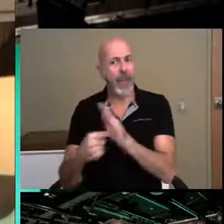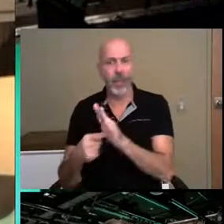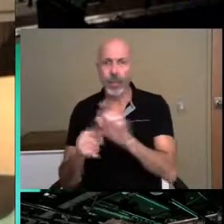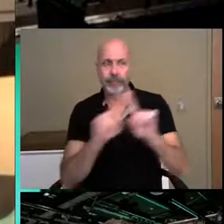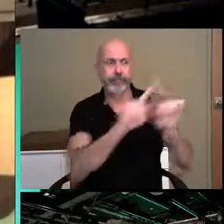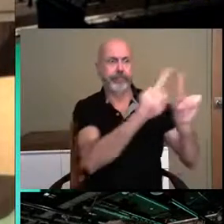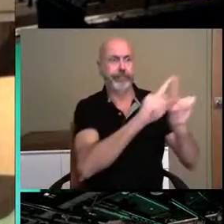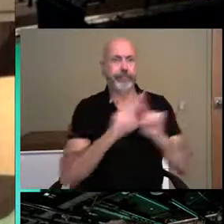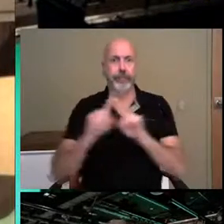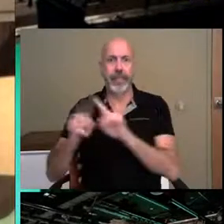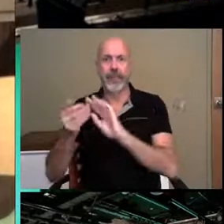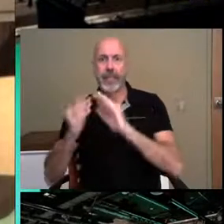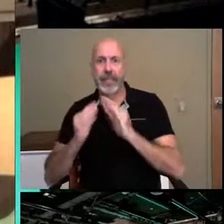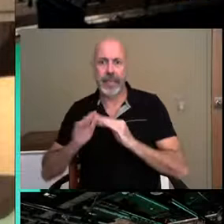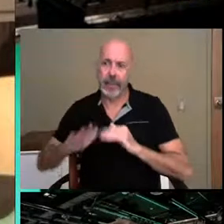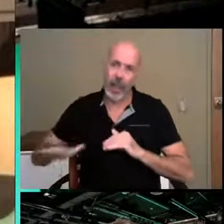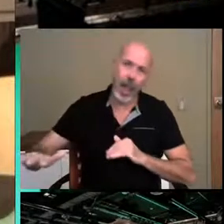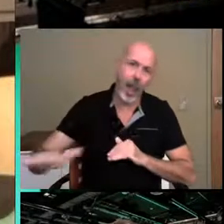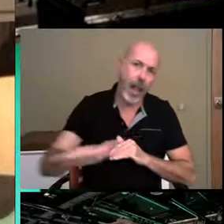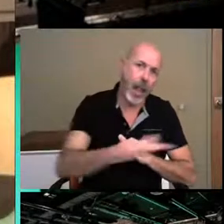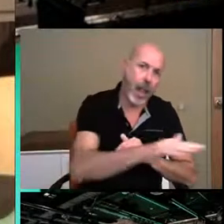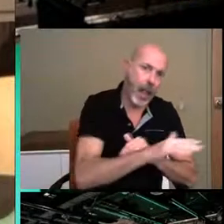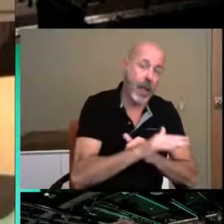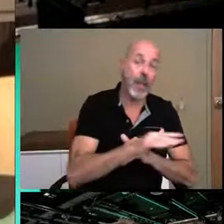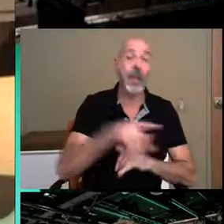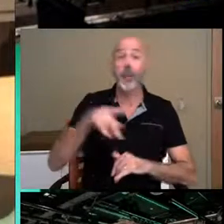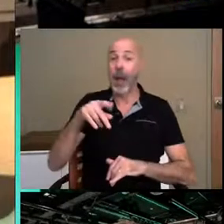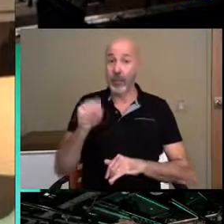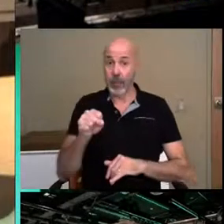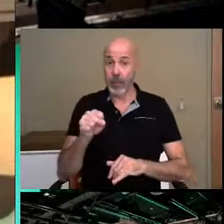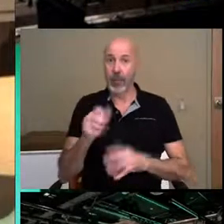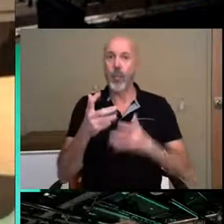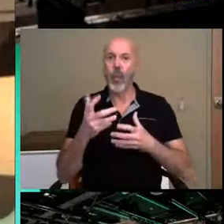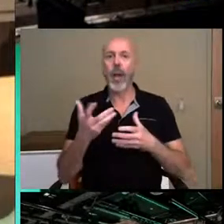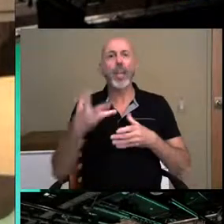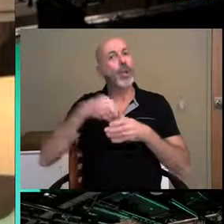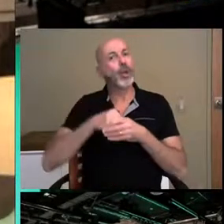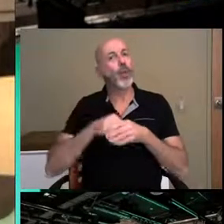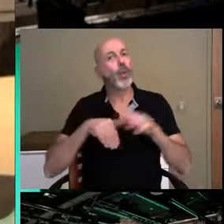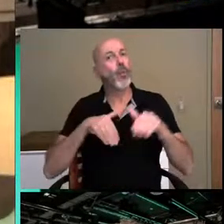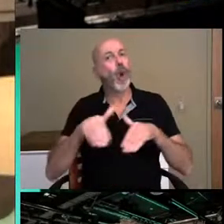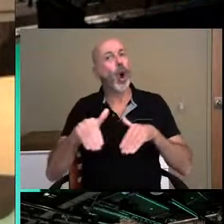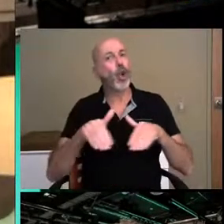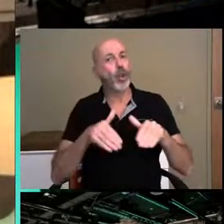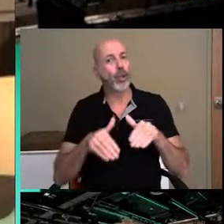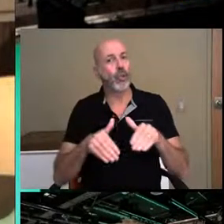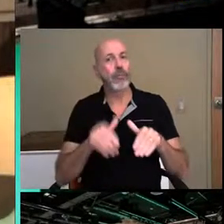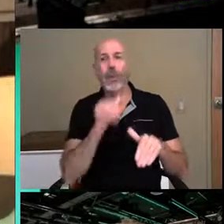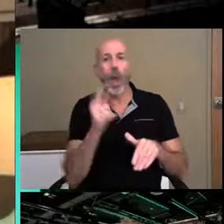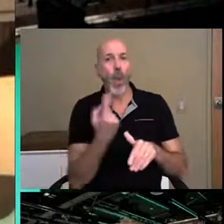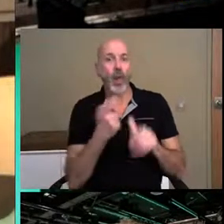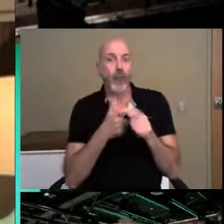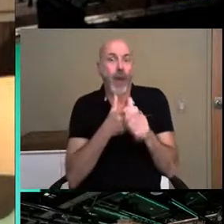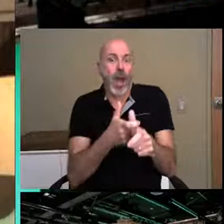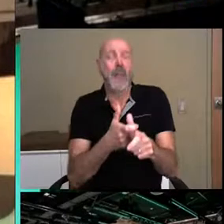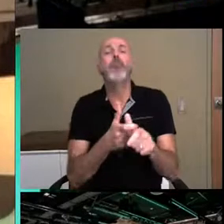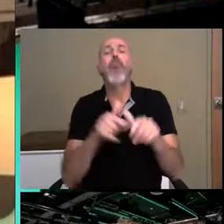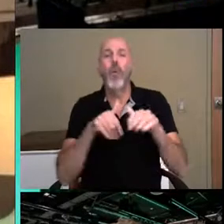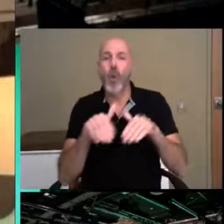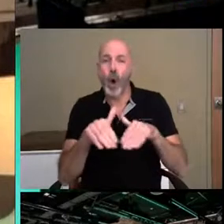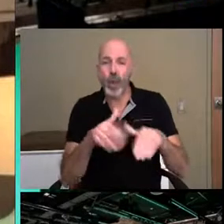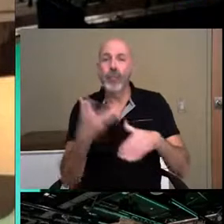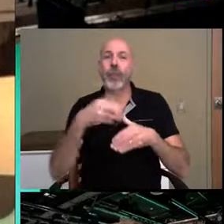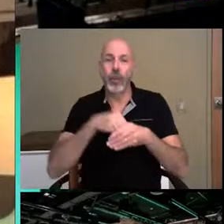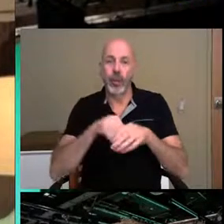of major cities. And Palm Springs one included the walkers in with that, which I, as a fitness expert, I really